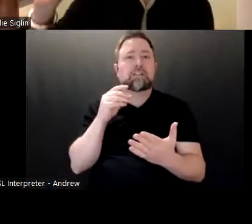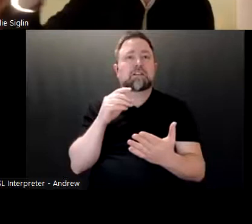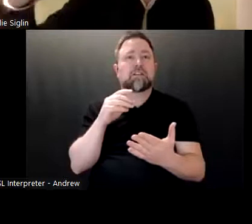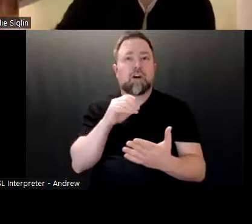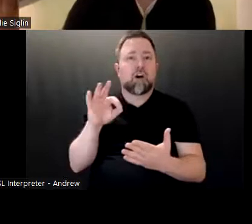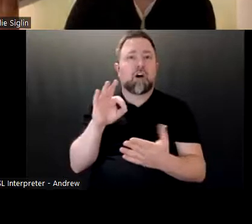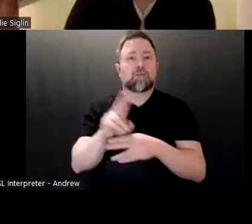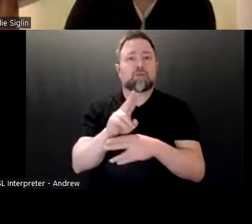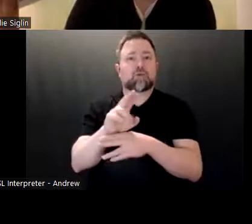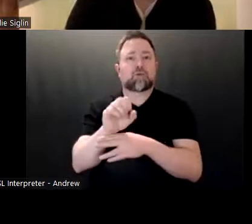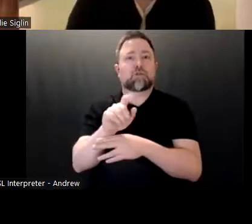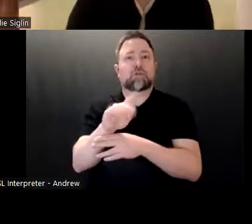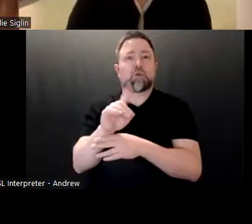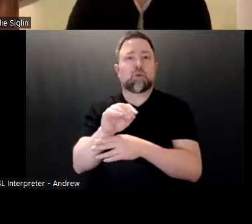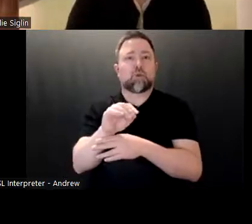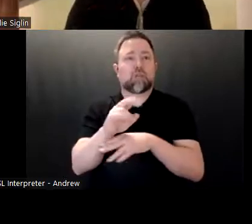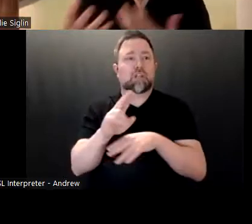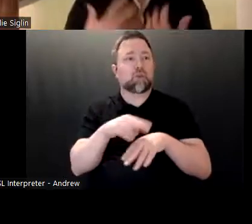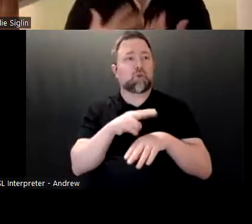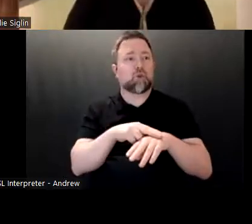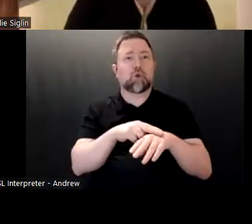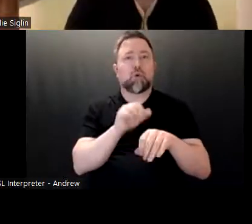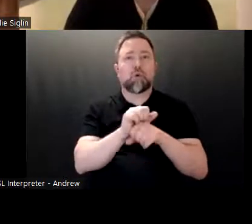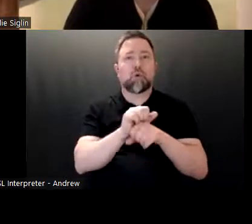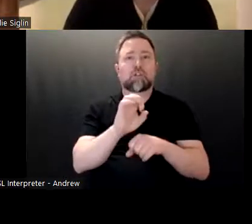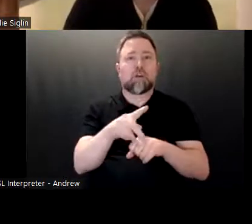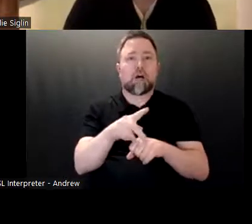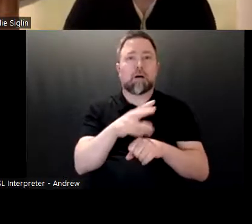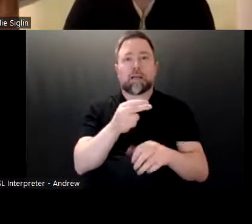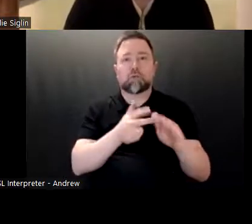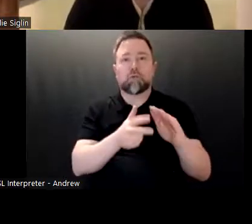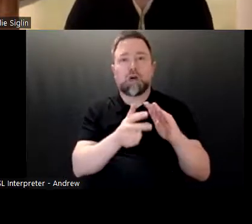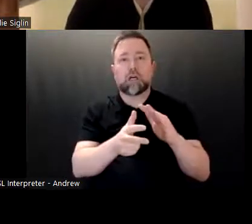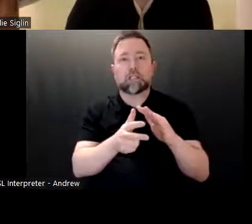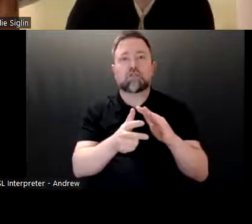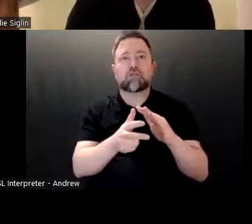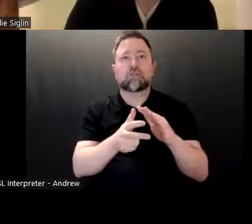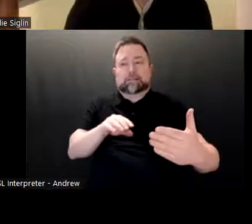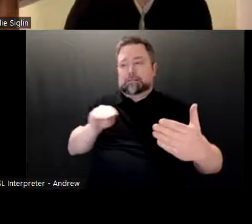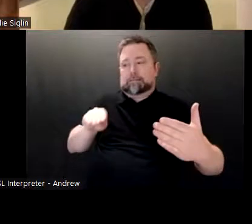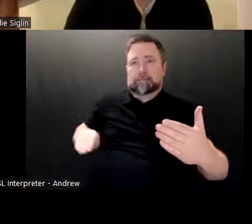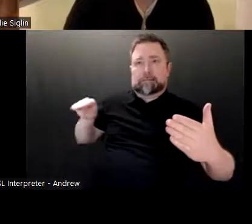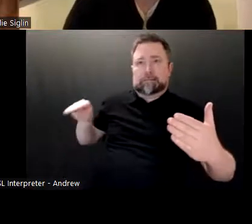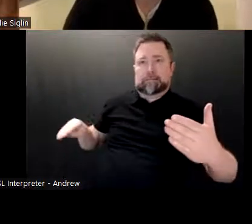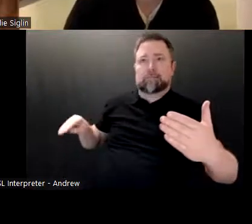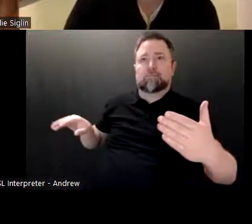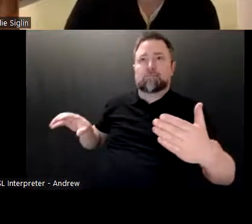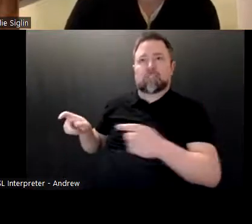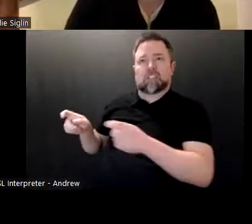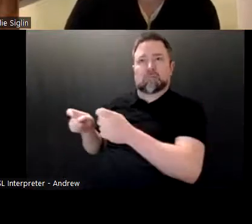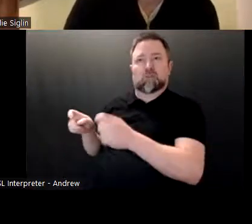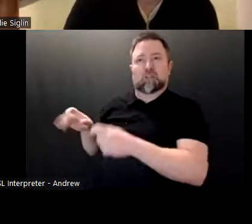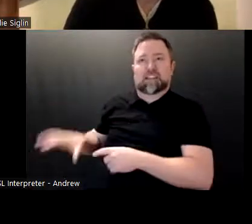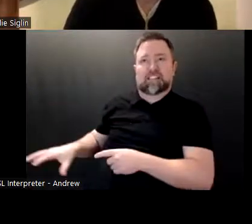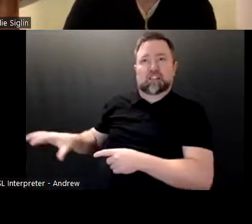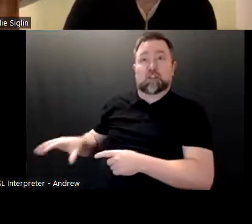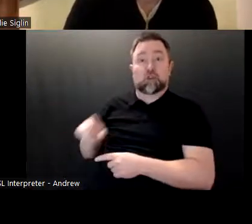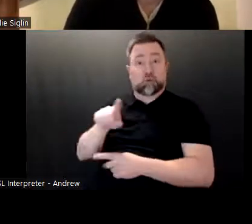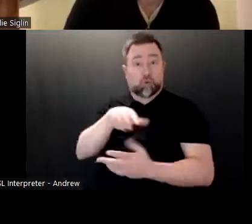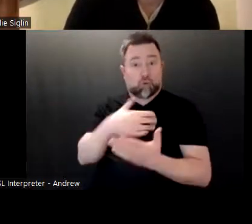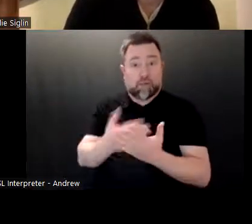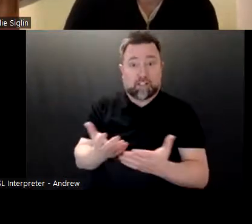had a large influence on Esherick. John Schmidt was a furniture maker, very talented and traditional furniture